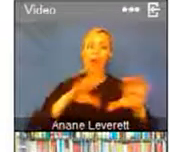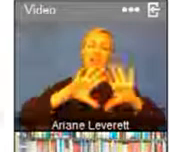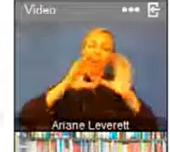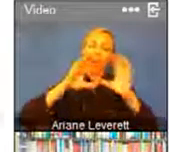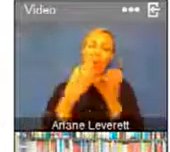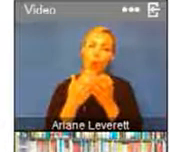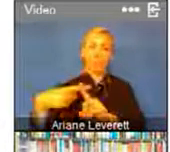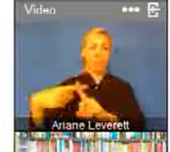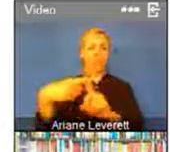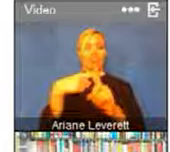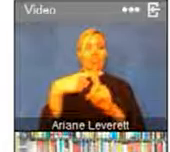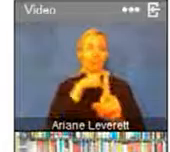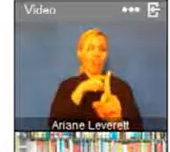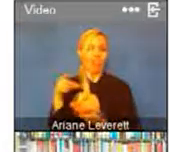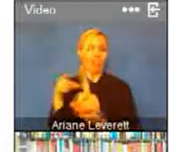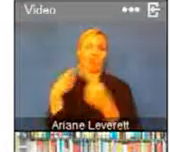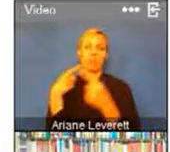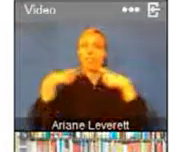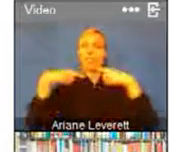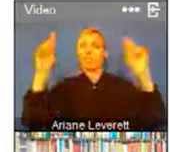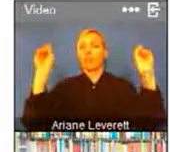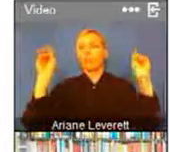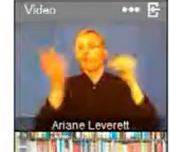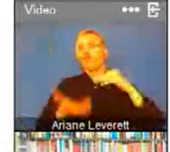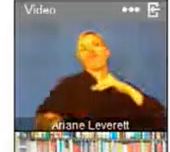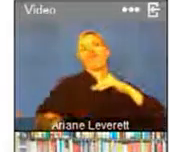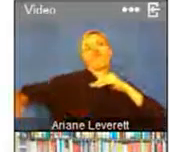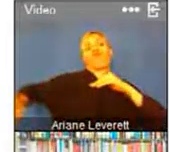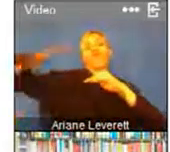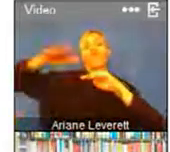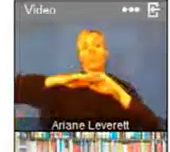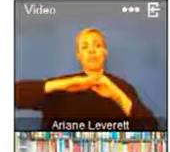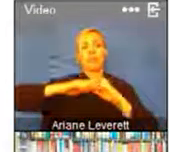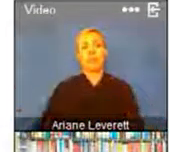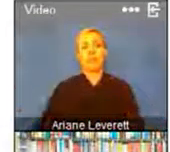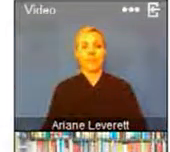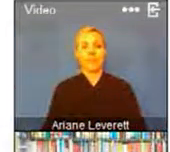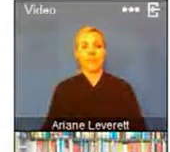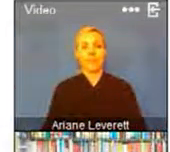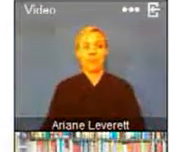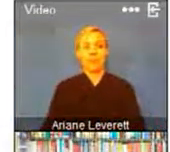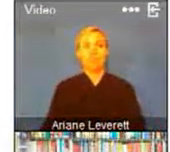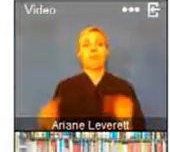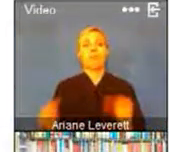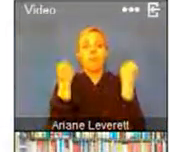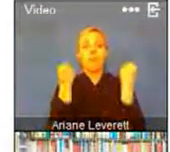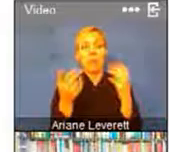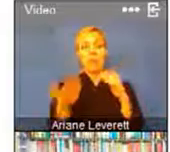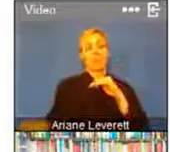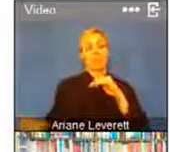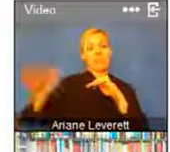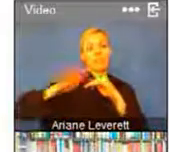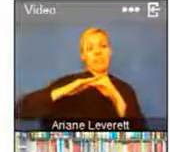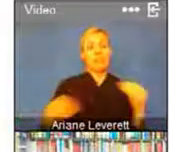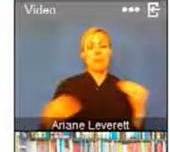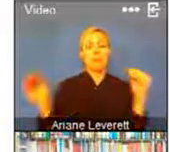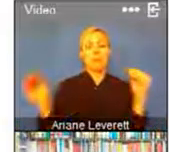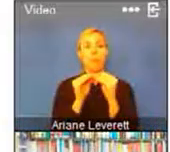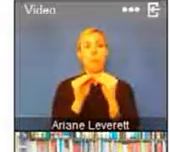children are really a key opener for development. This is on parents' emotional relations,